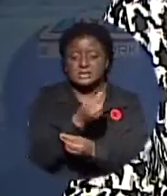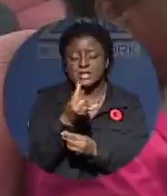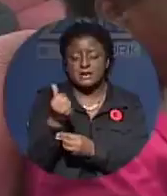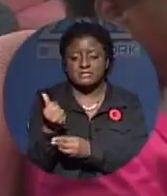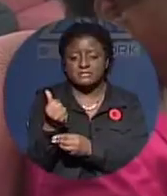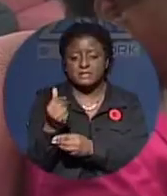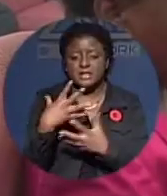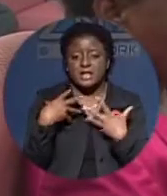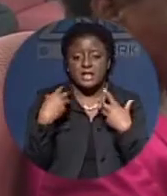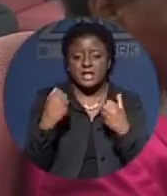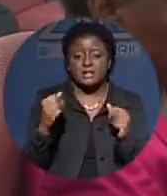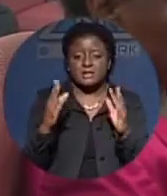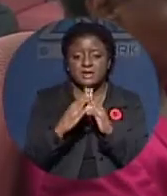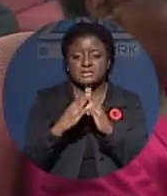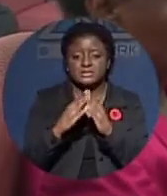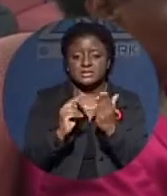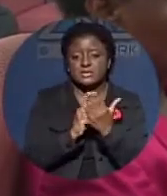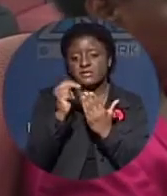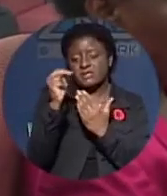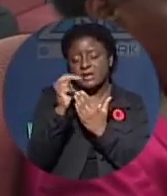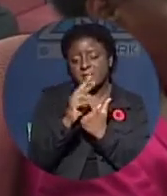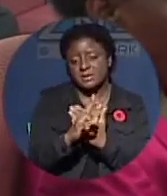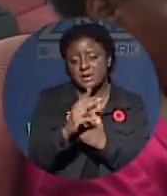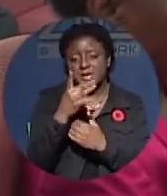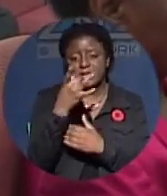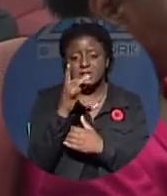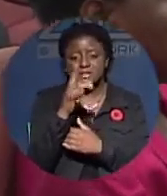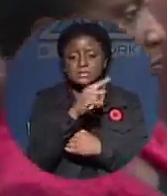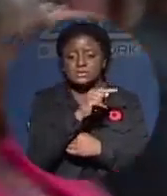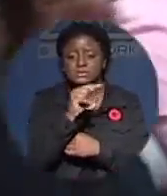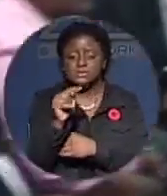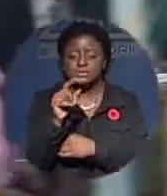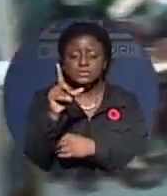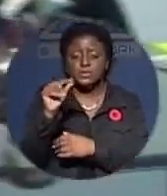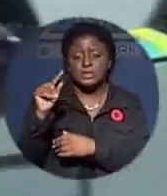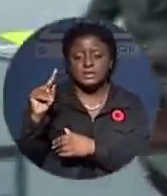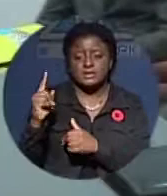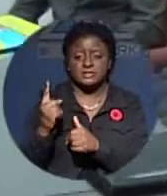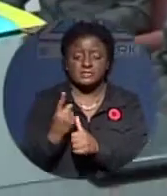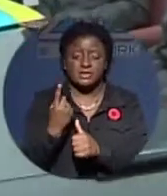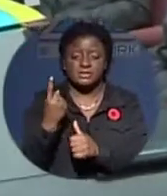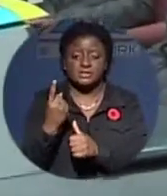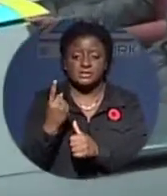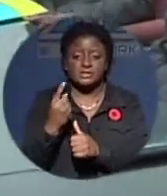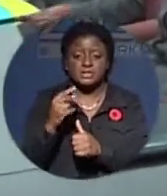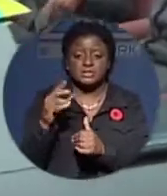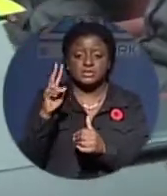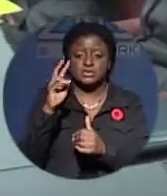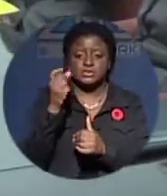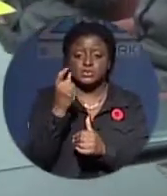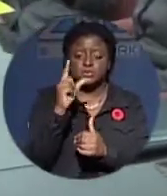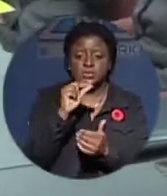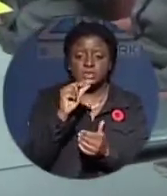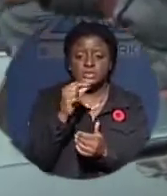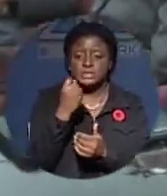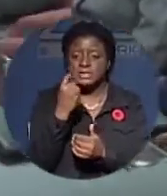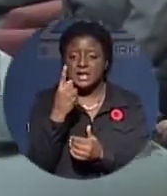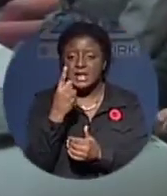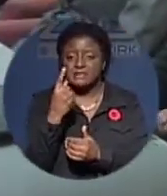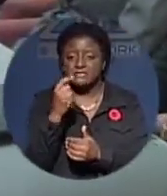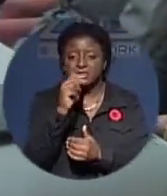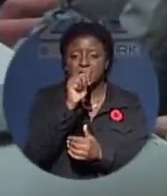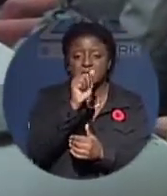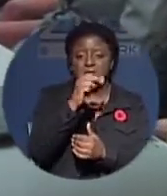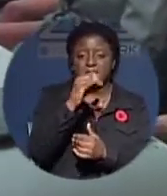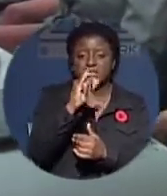conferences from November 18th to 21st. The 2011 Caribbean HIV Conference will be held under the theme